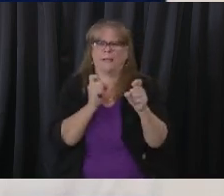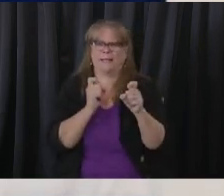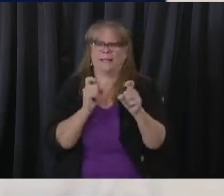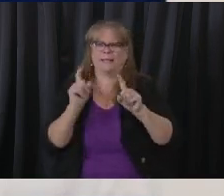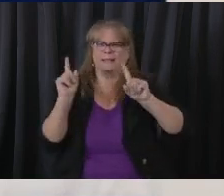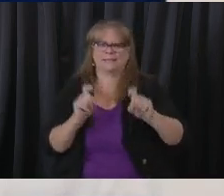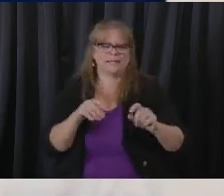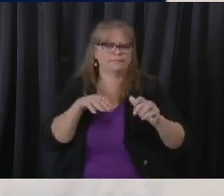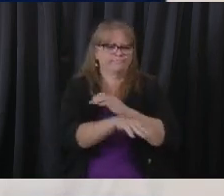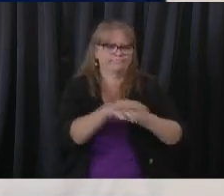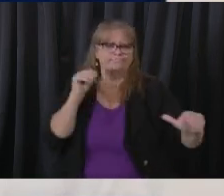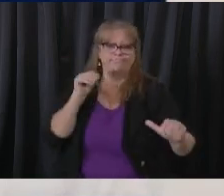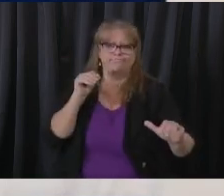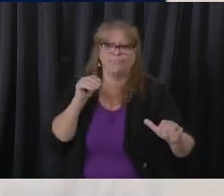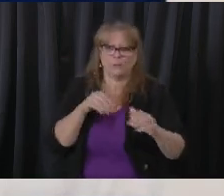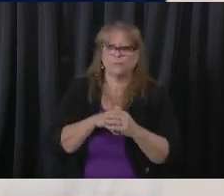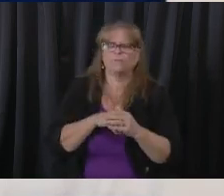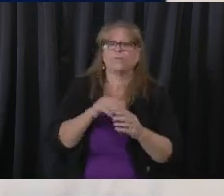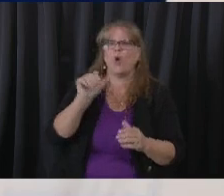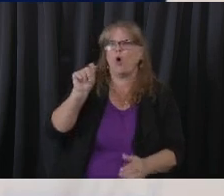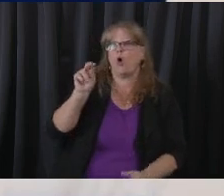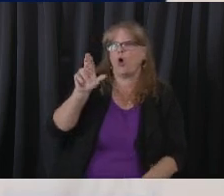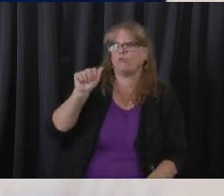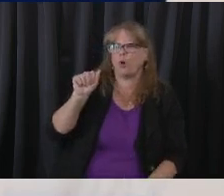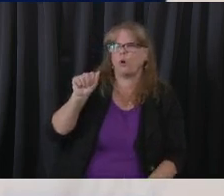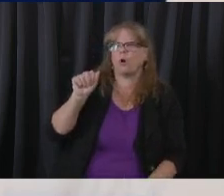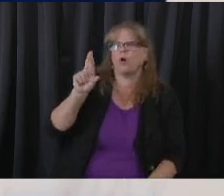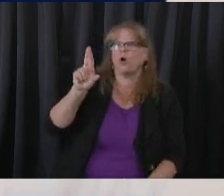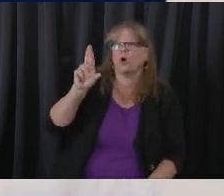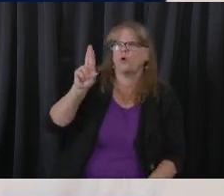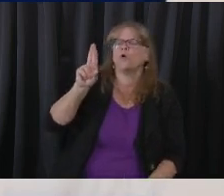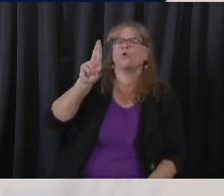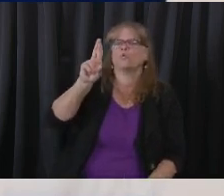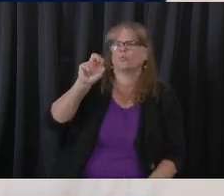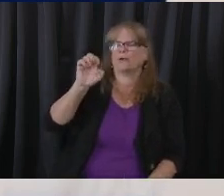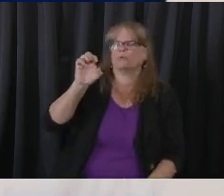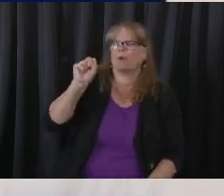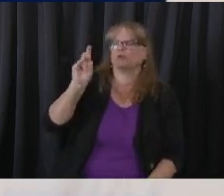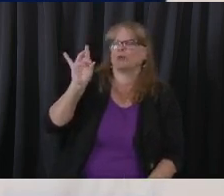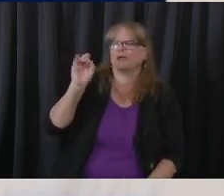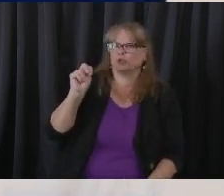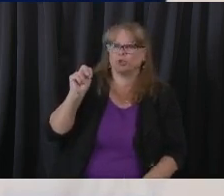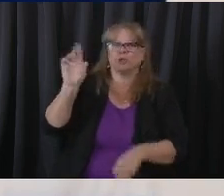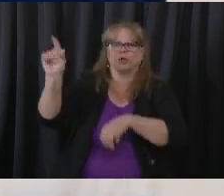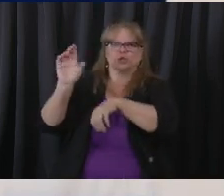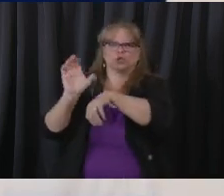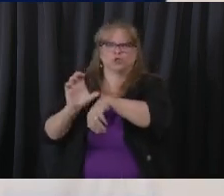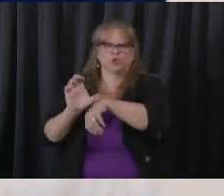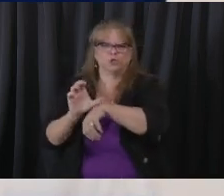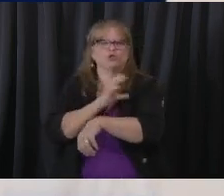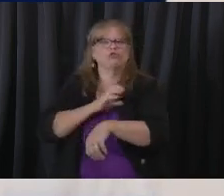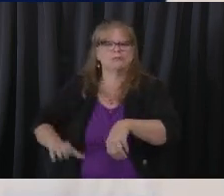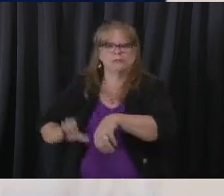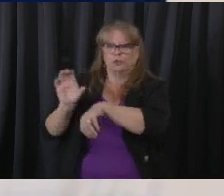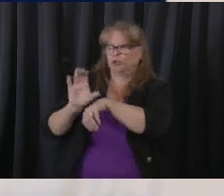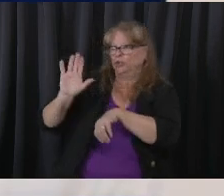Restoration Christian Fellowship, 15660 East 6th Avenue. There are over 40 sites across the state. You can check